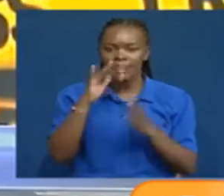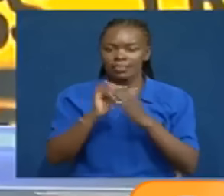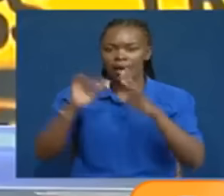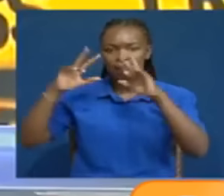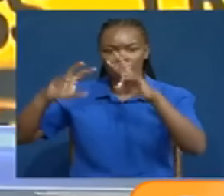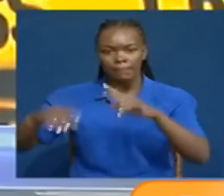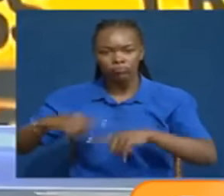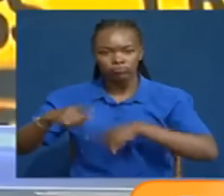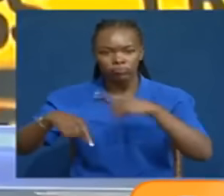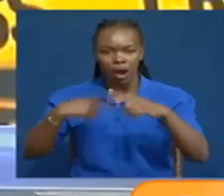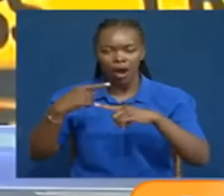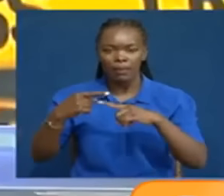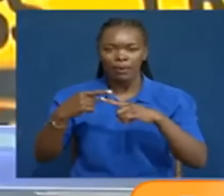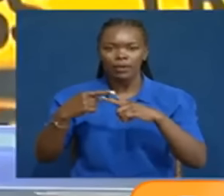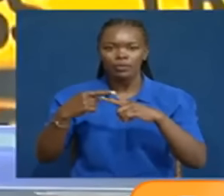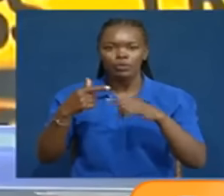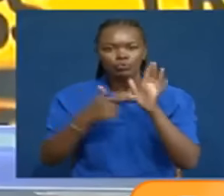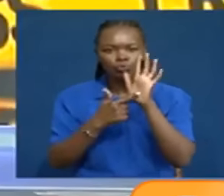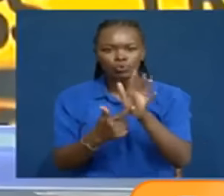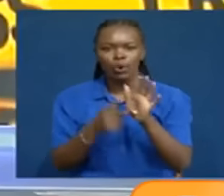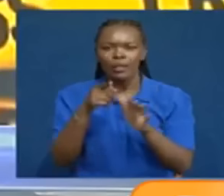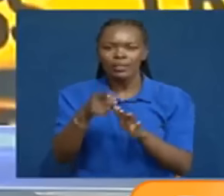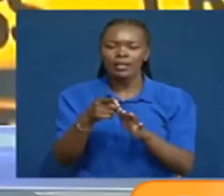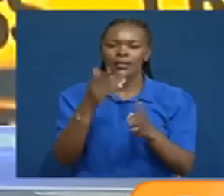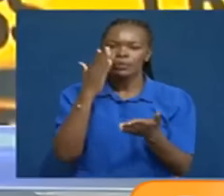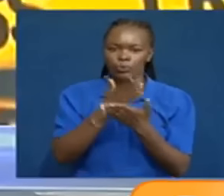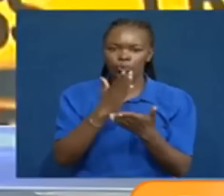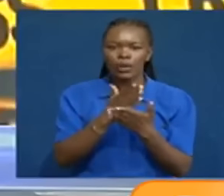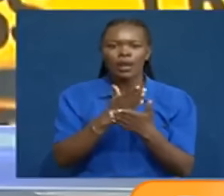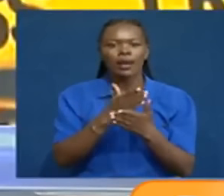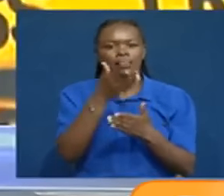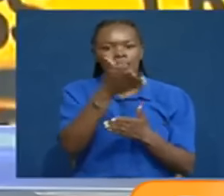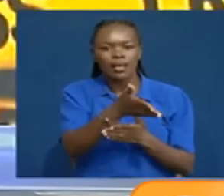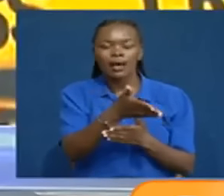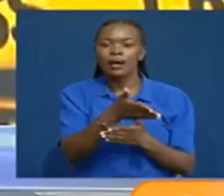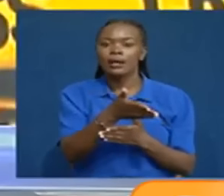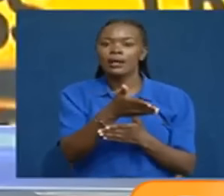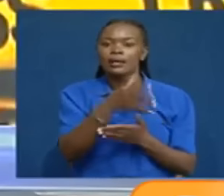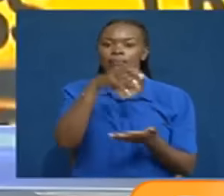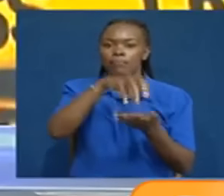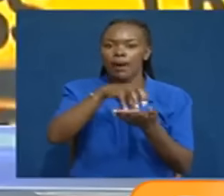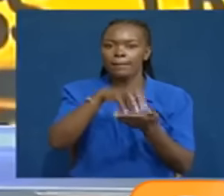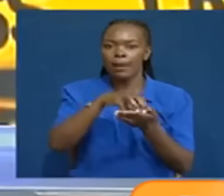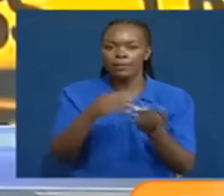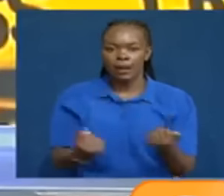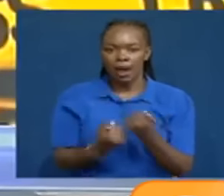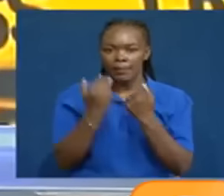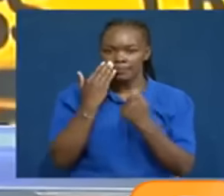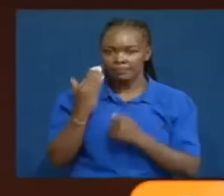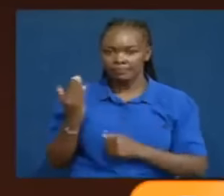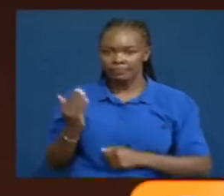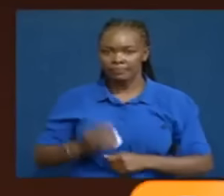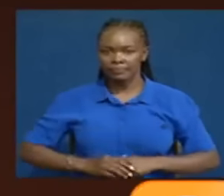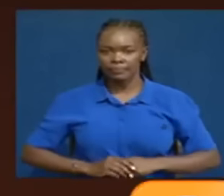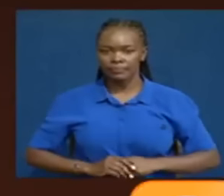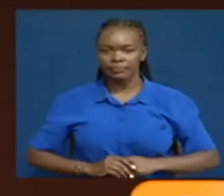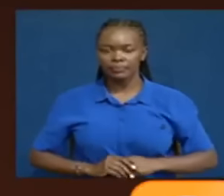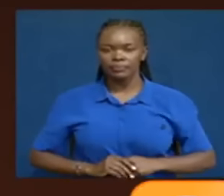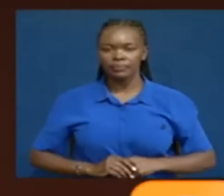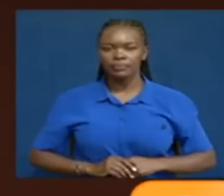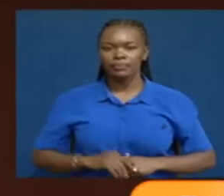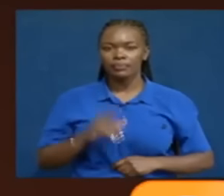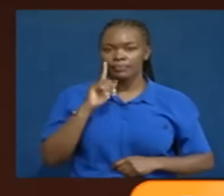investigations placed the suspect at both primary and secondary scenes of the incident. Take a look. The